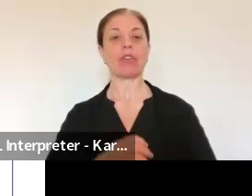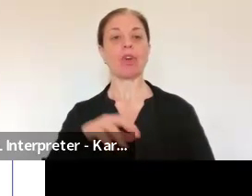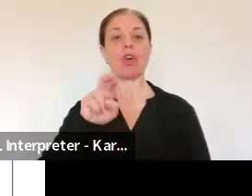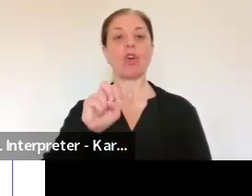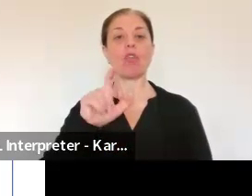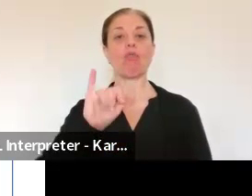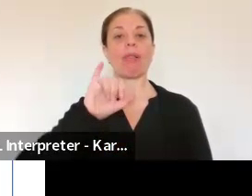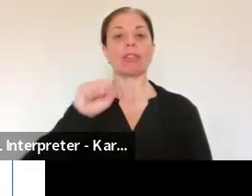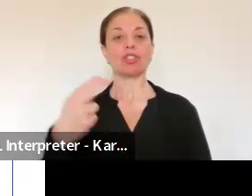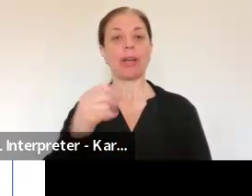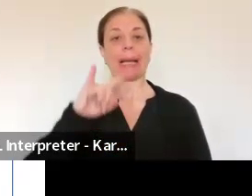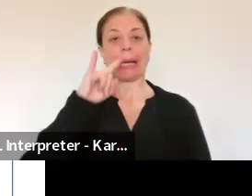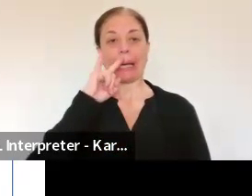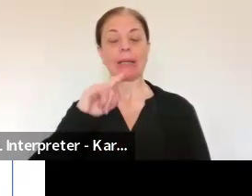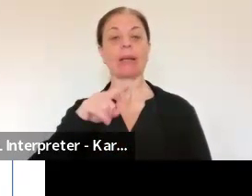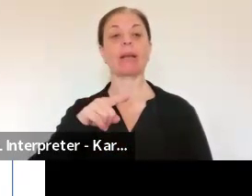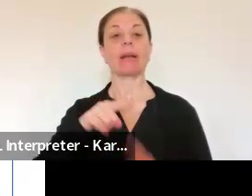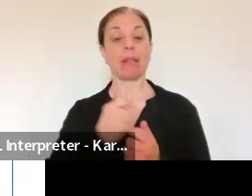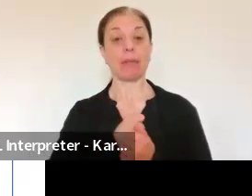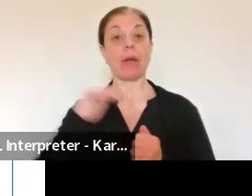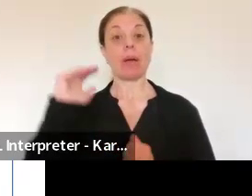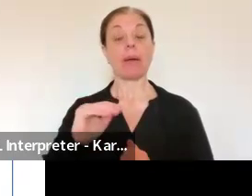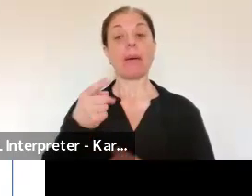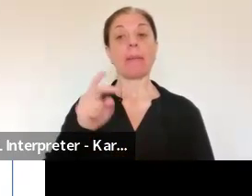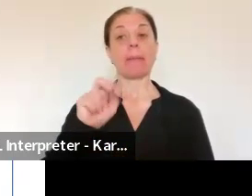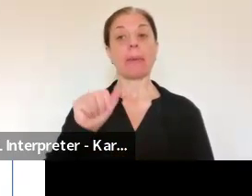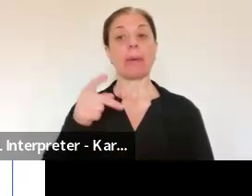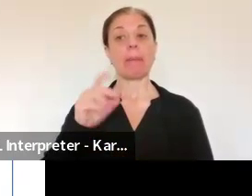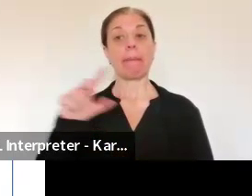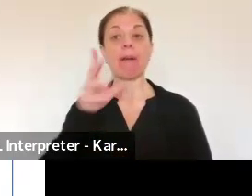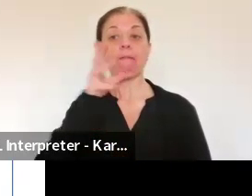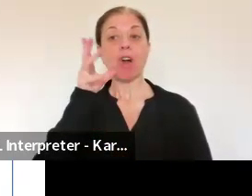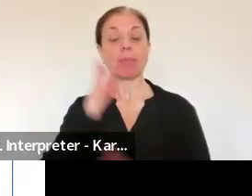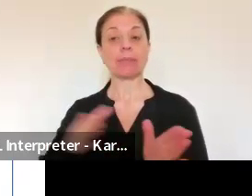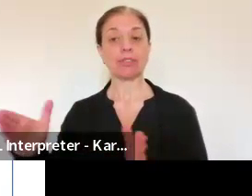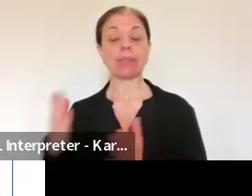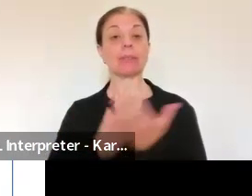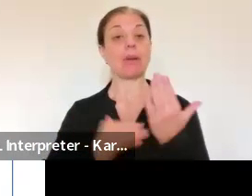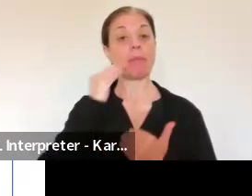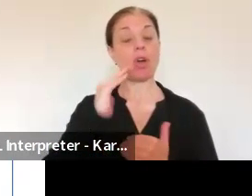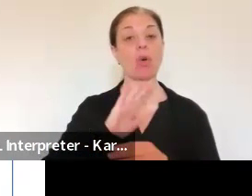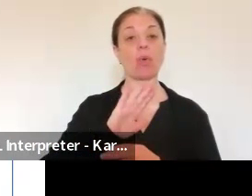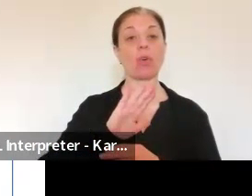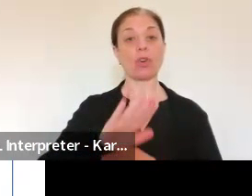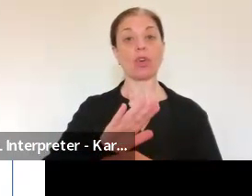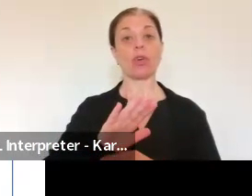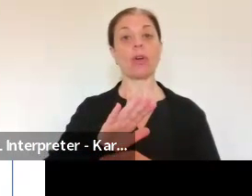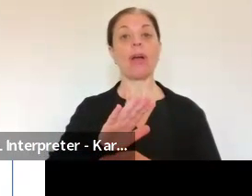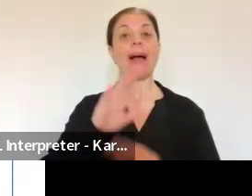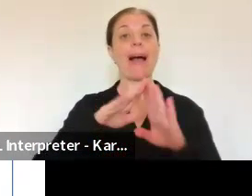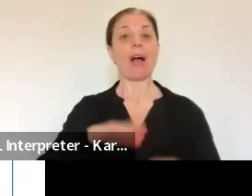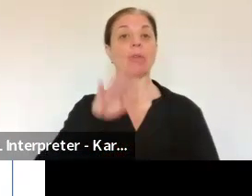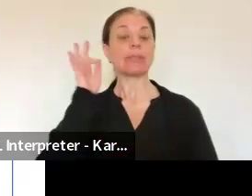Kid Gloves and her middle grade Peapod Farm series. Some of you might know her Liney the House Cat